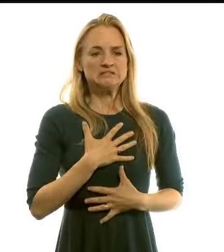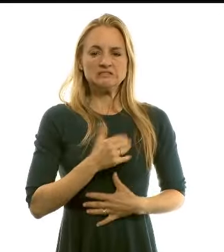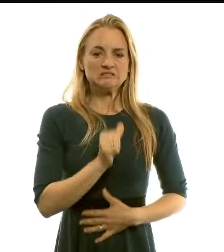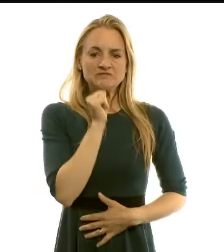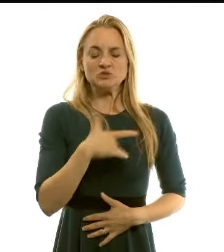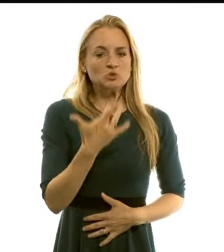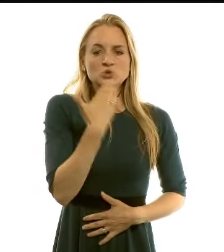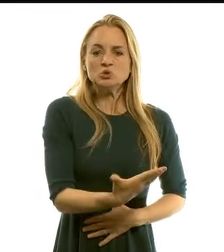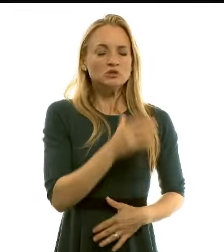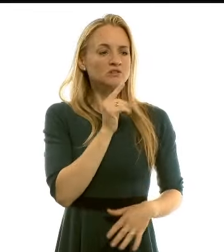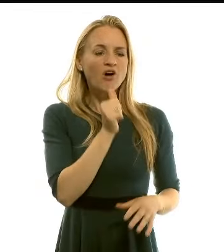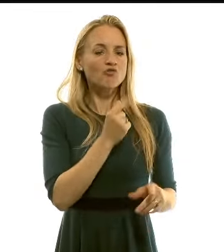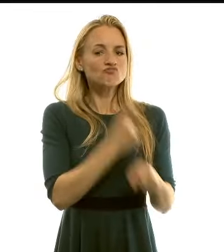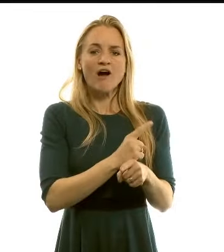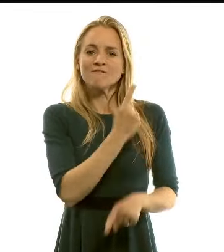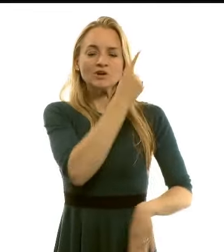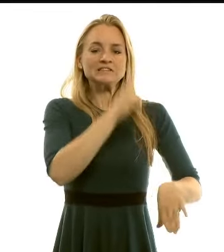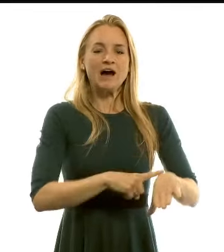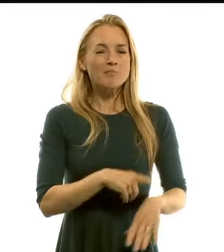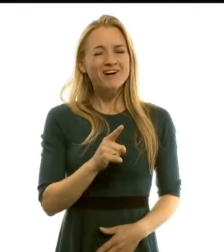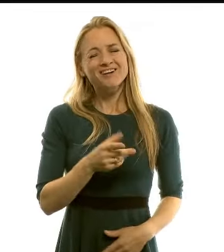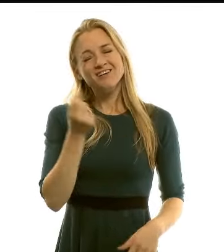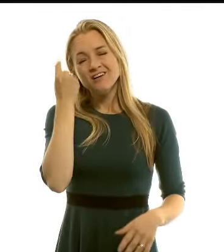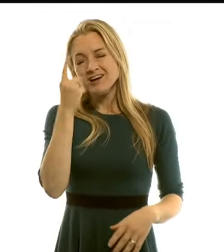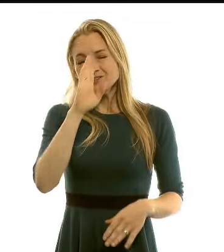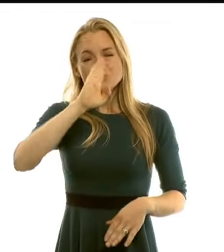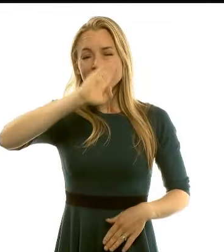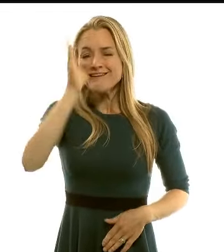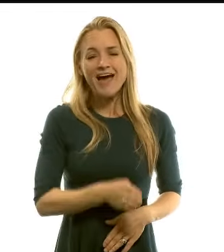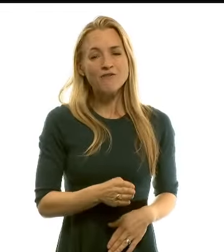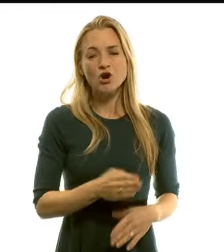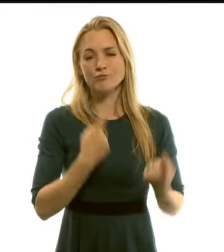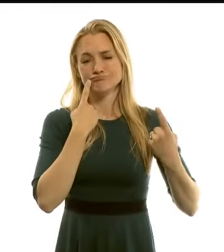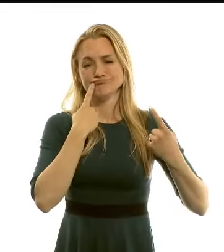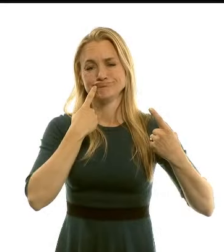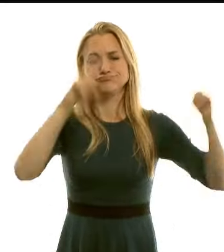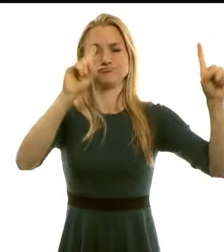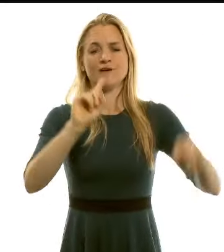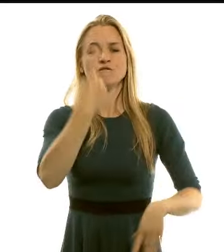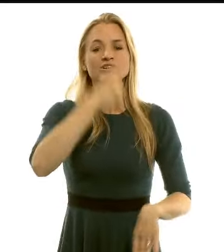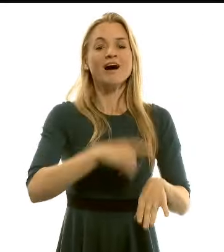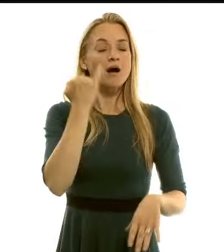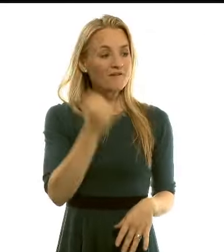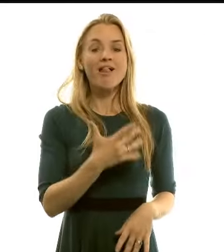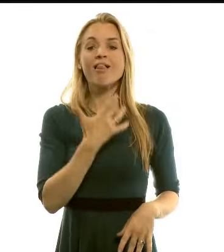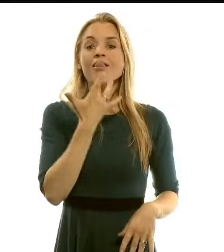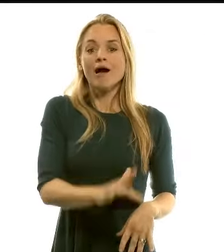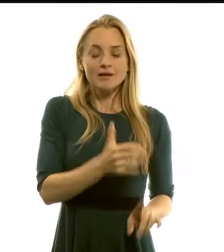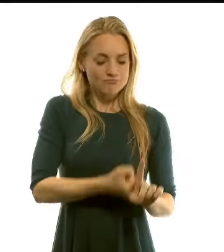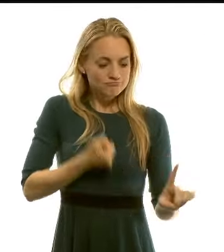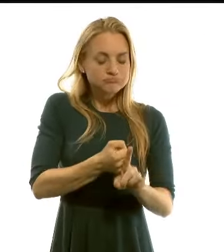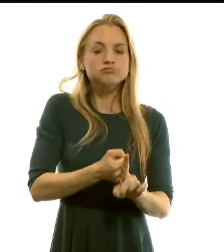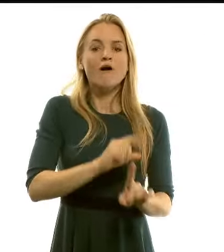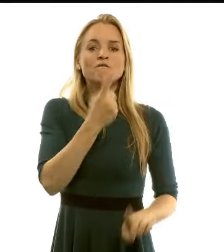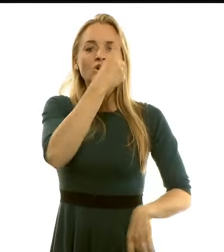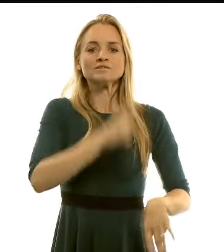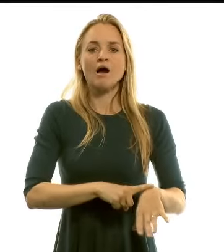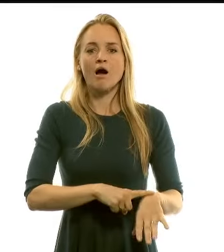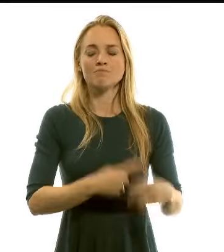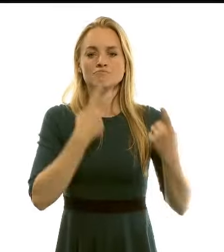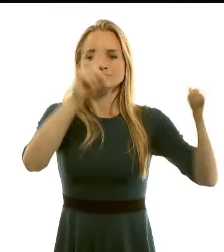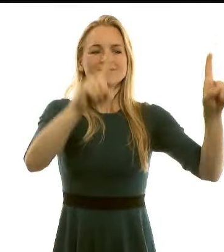do. And if you do, then that's not talent, that's just luck. And the trial and error is what gets you to the right